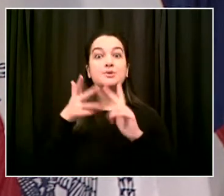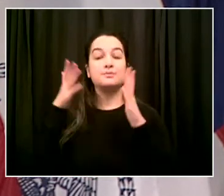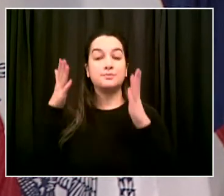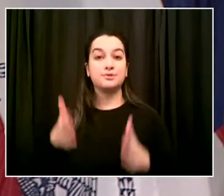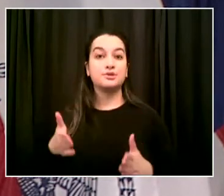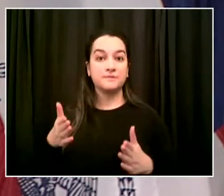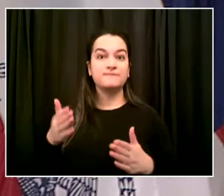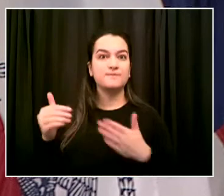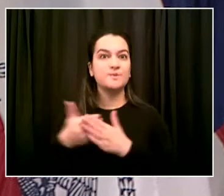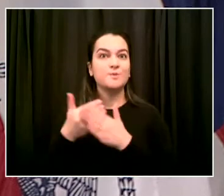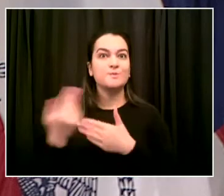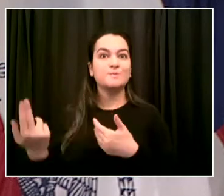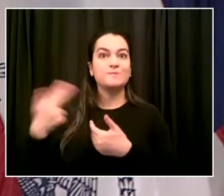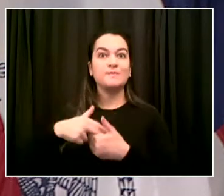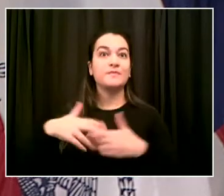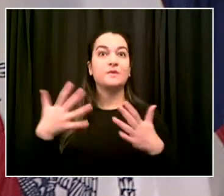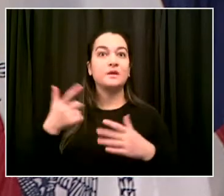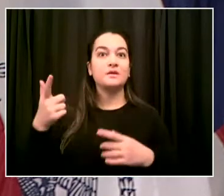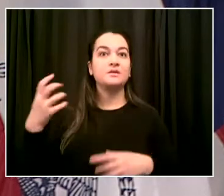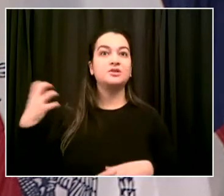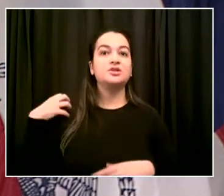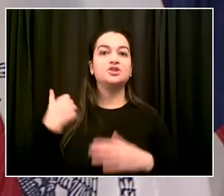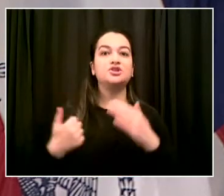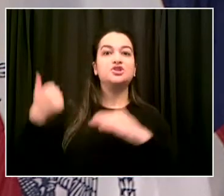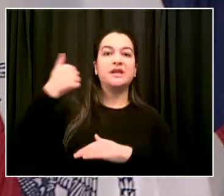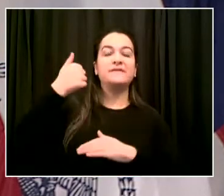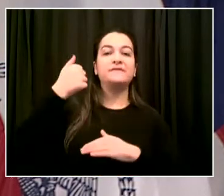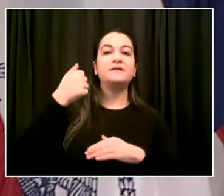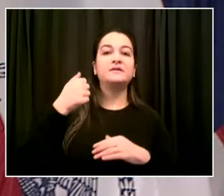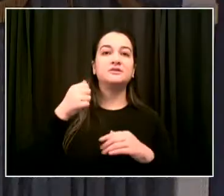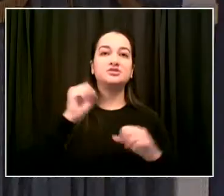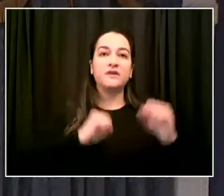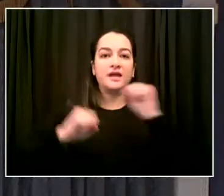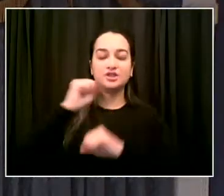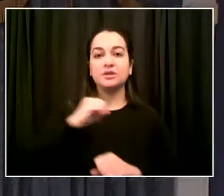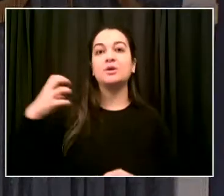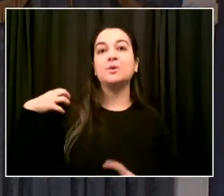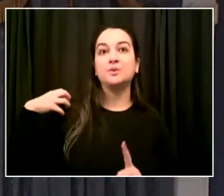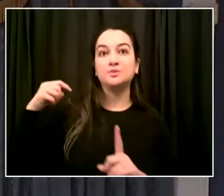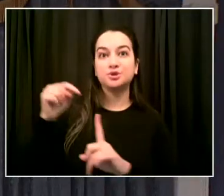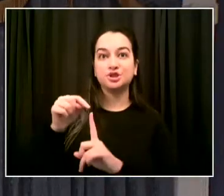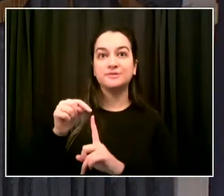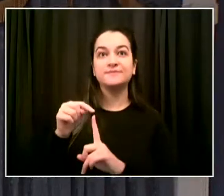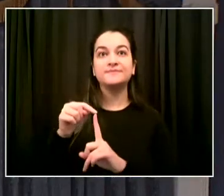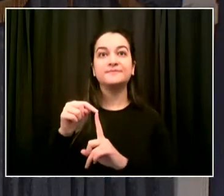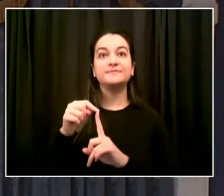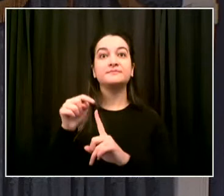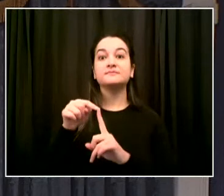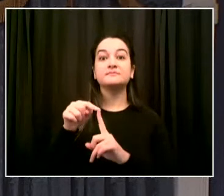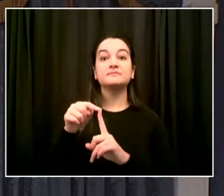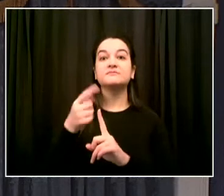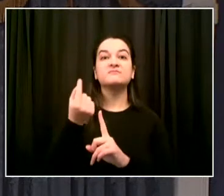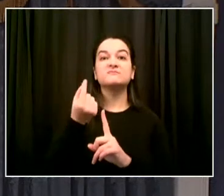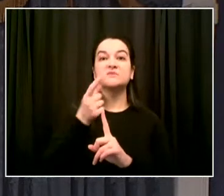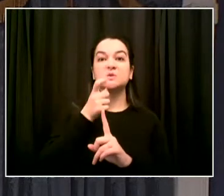Department of Transportation for this urgent year 2021. My pleasure to introduce Jimmy Kim.